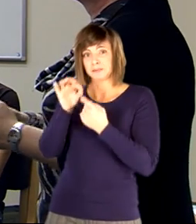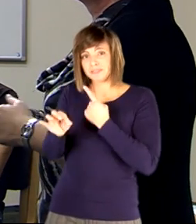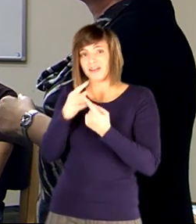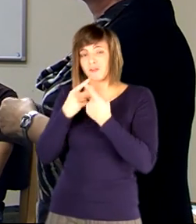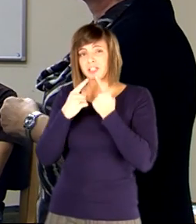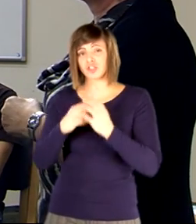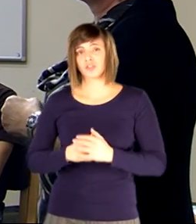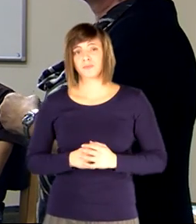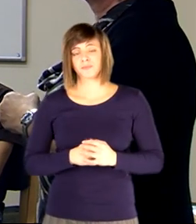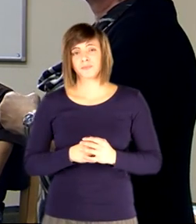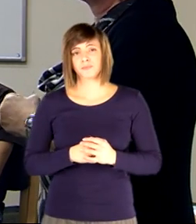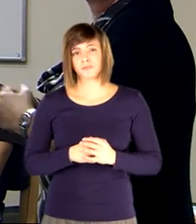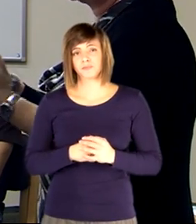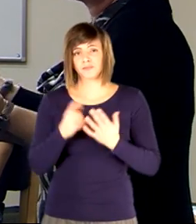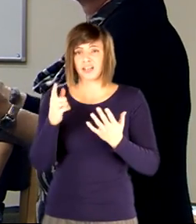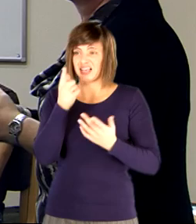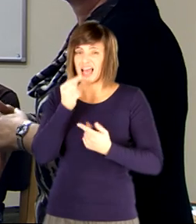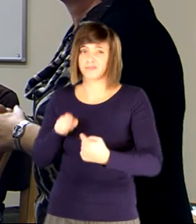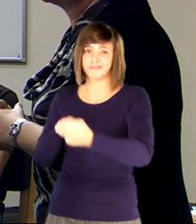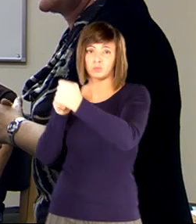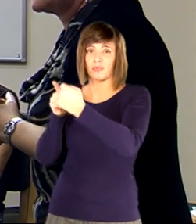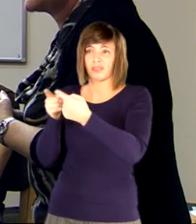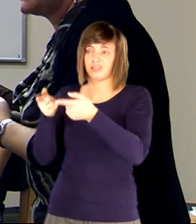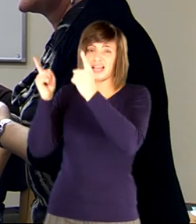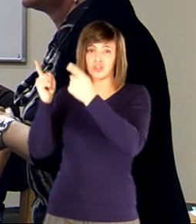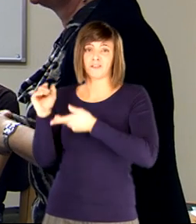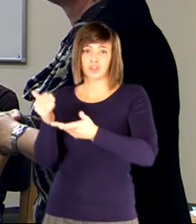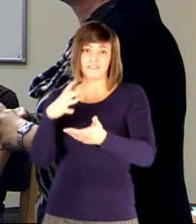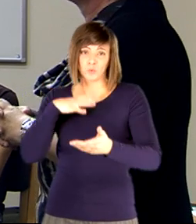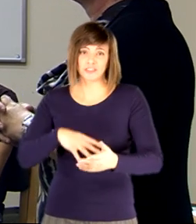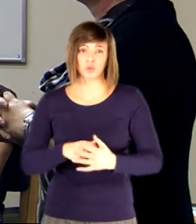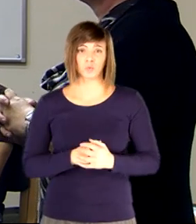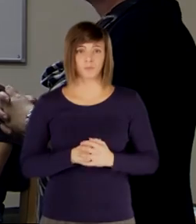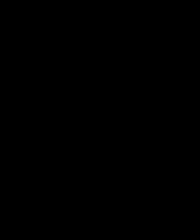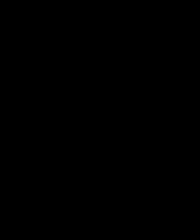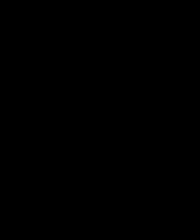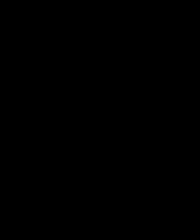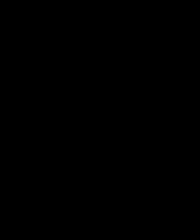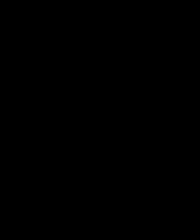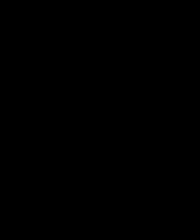And again, take it up with the head of service if you need to.